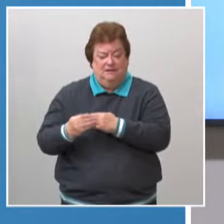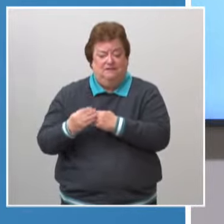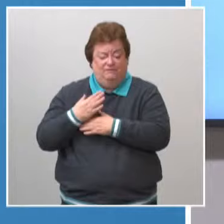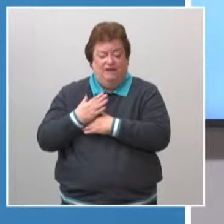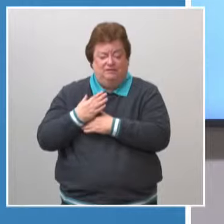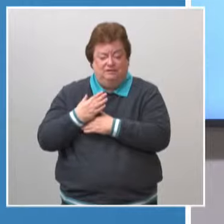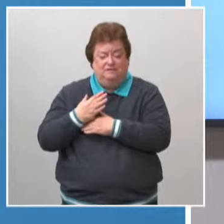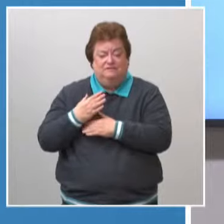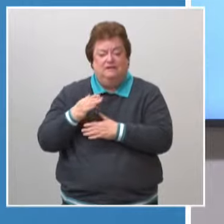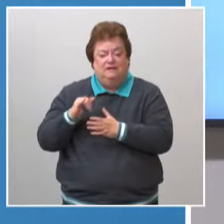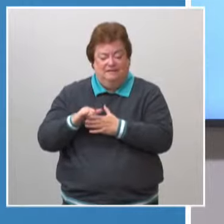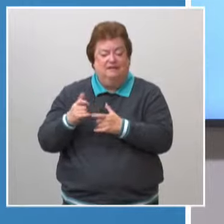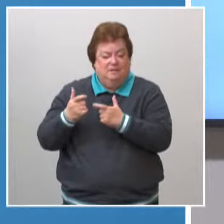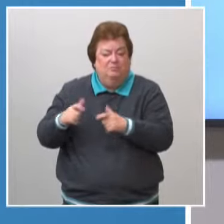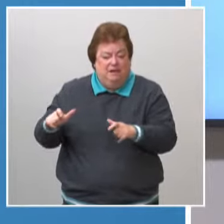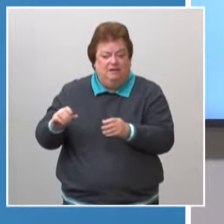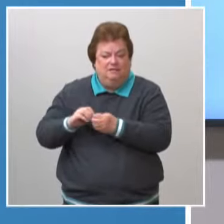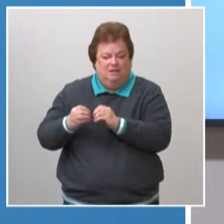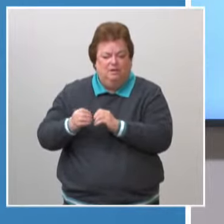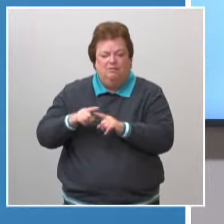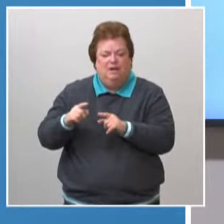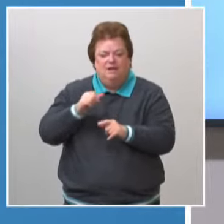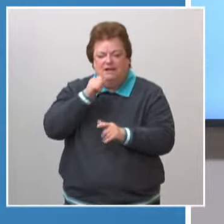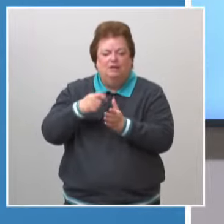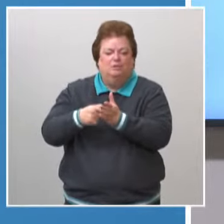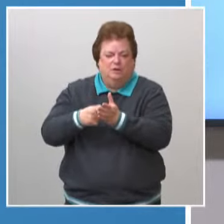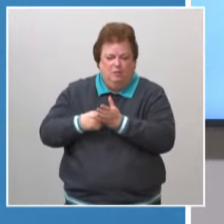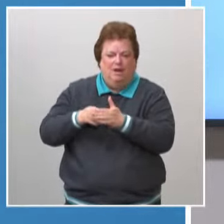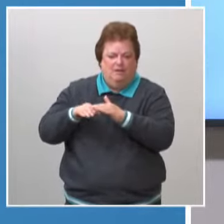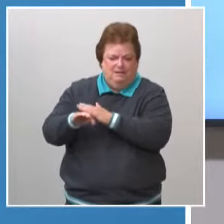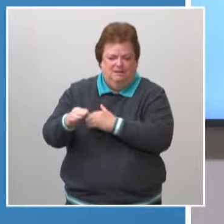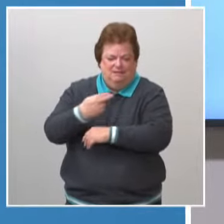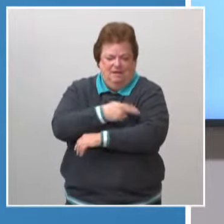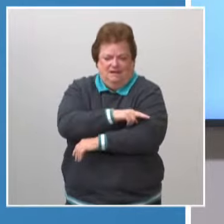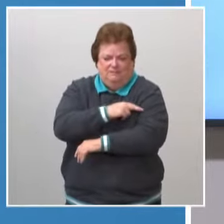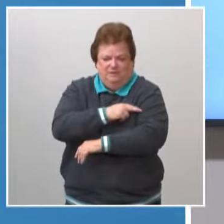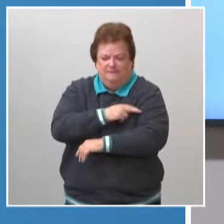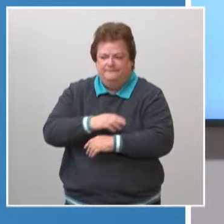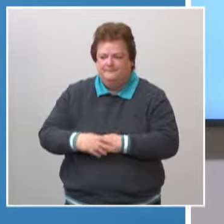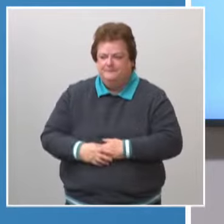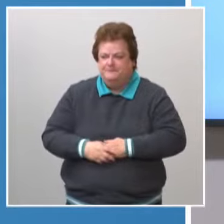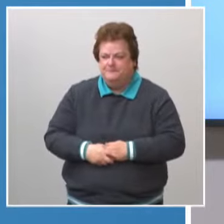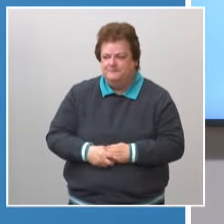a great number of those, but they're not requiring hospitalization.